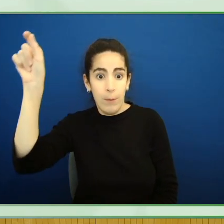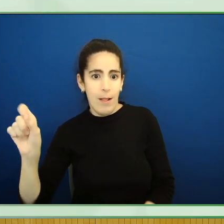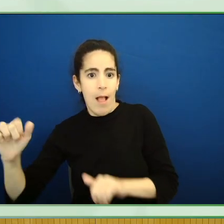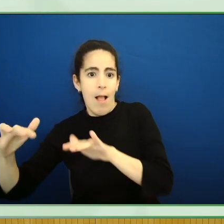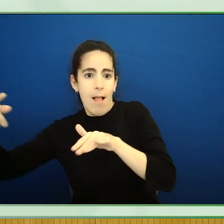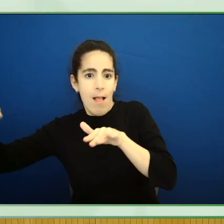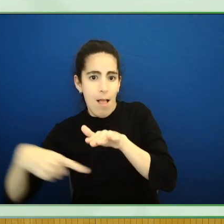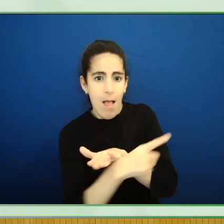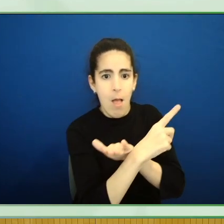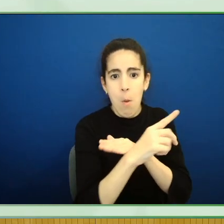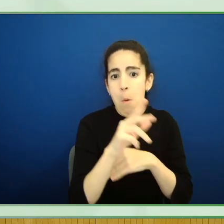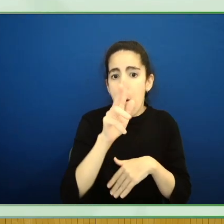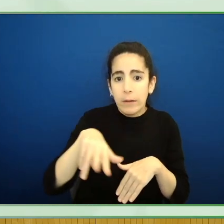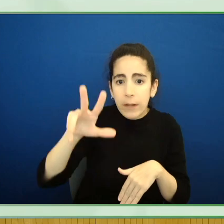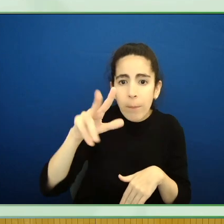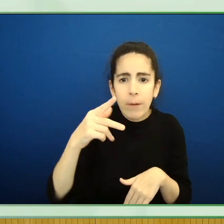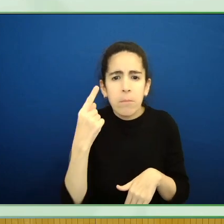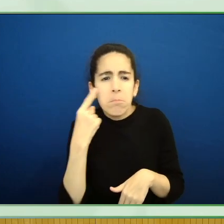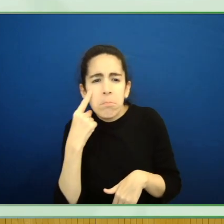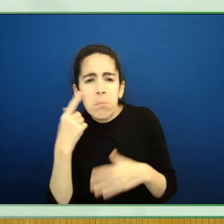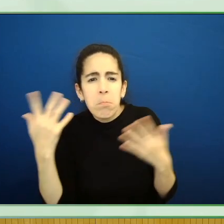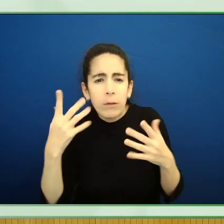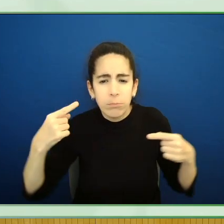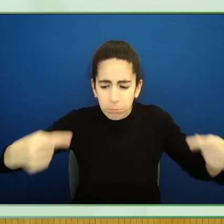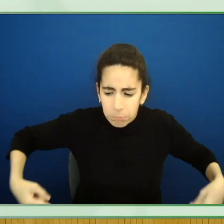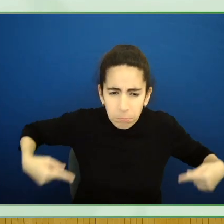part. They can get like person-specific or